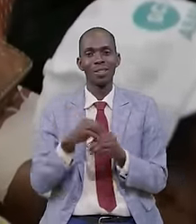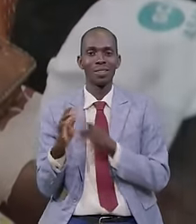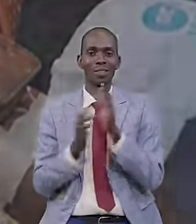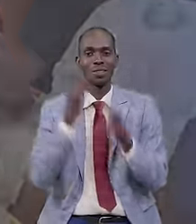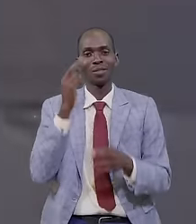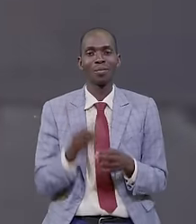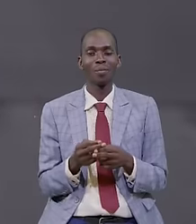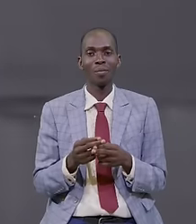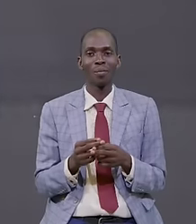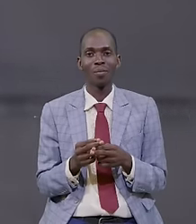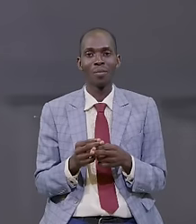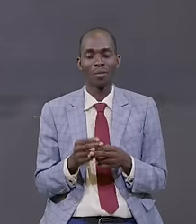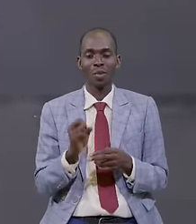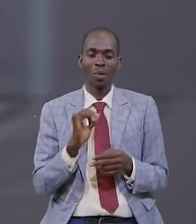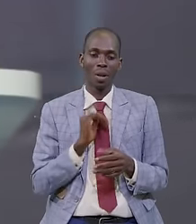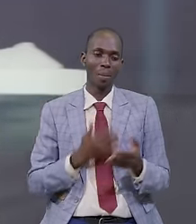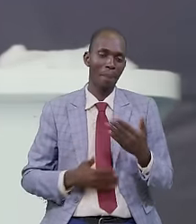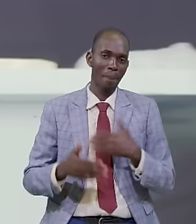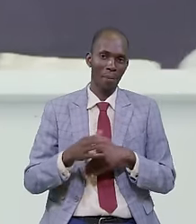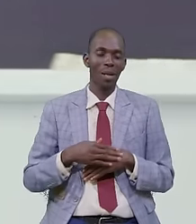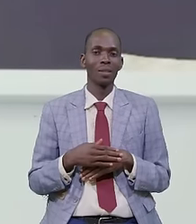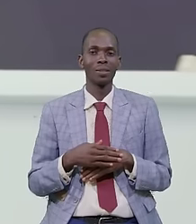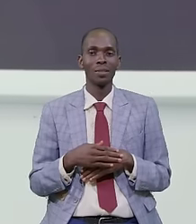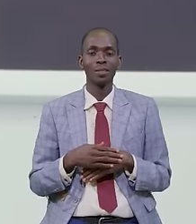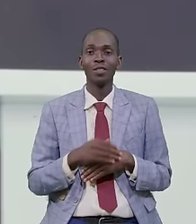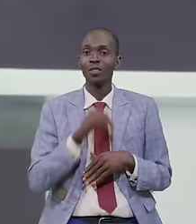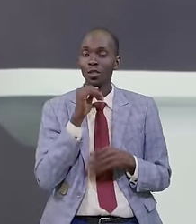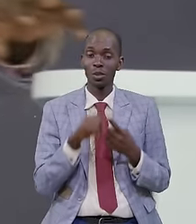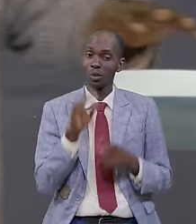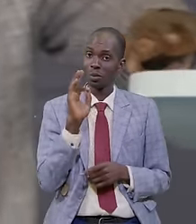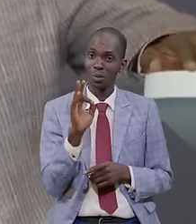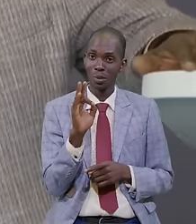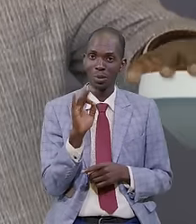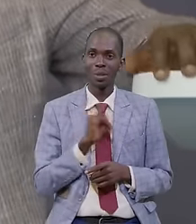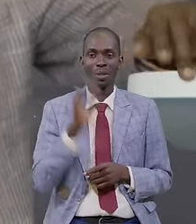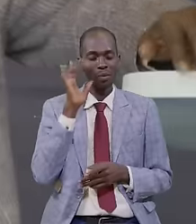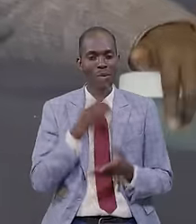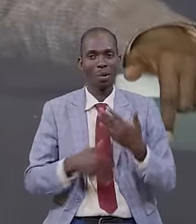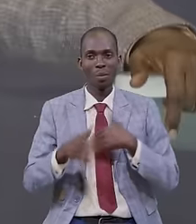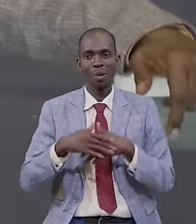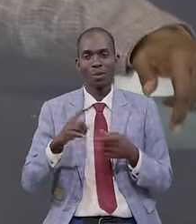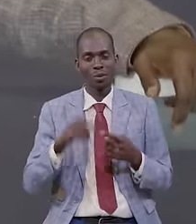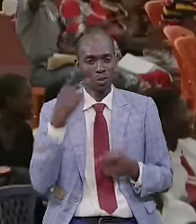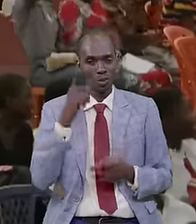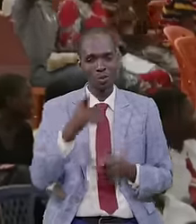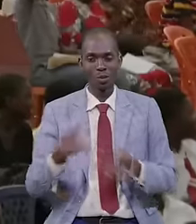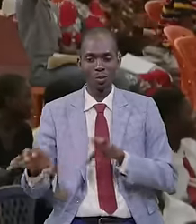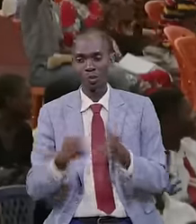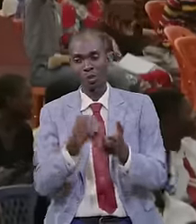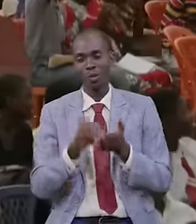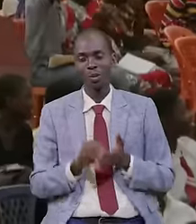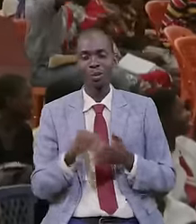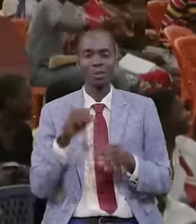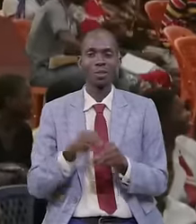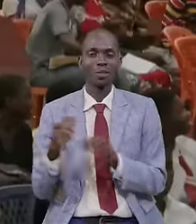So I'll come back not to preach, I'll come back to see you perform. As